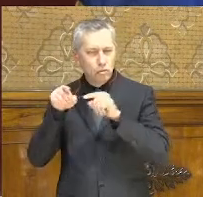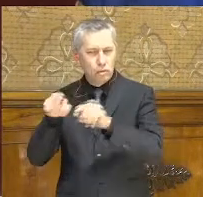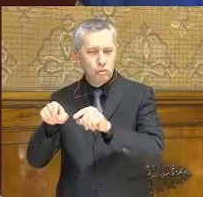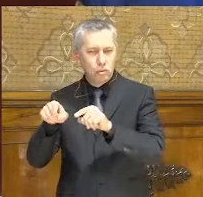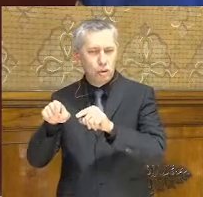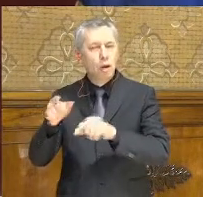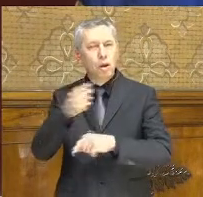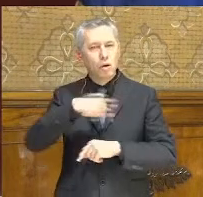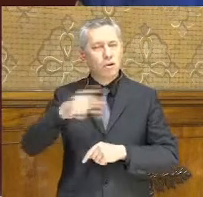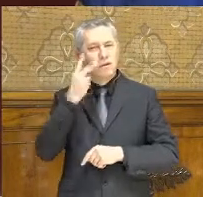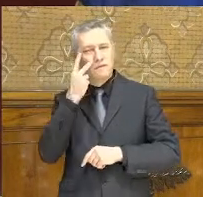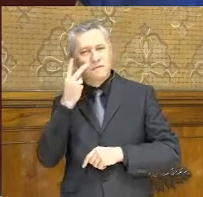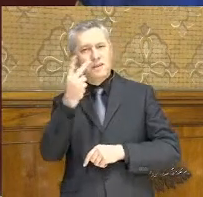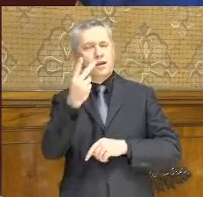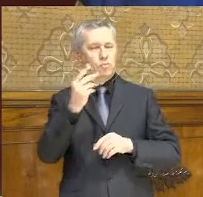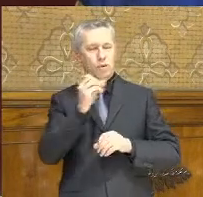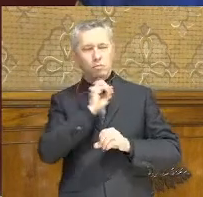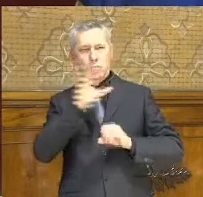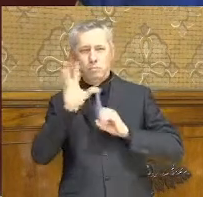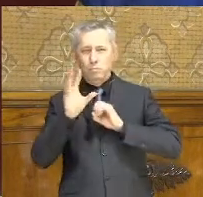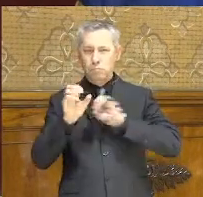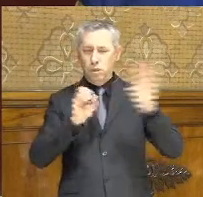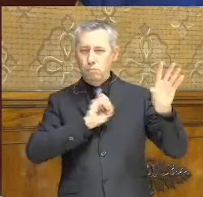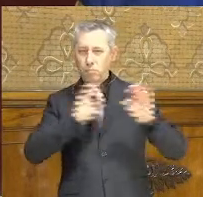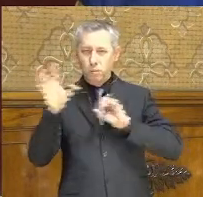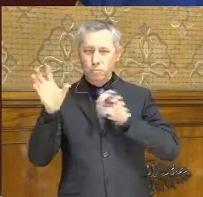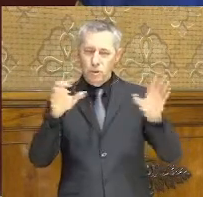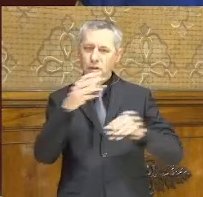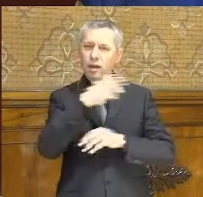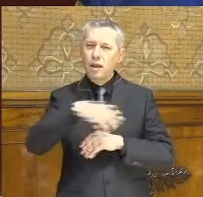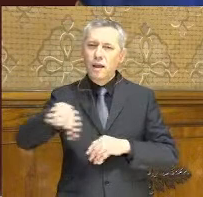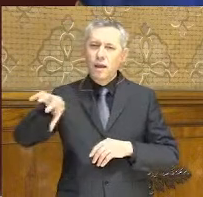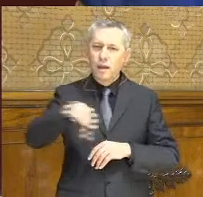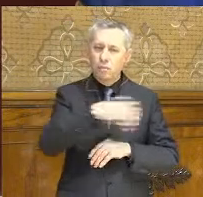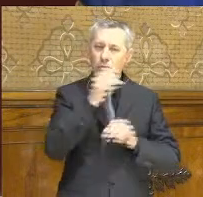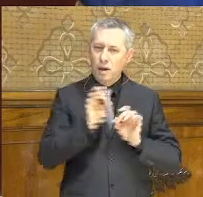gazed upon the chimes of freedom flashing.